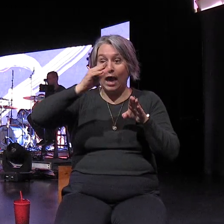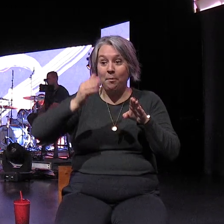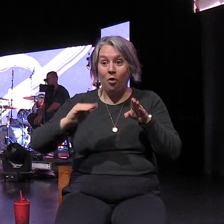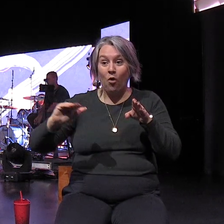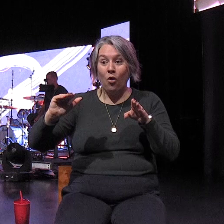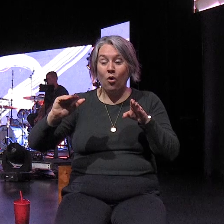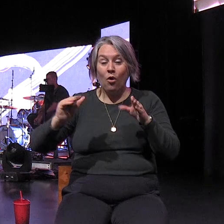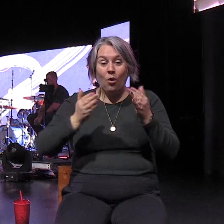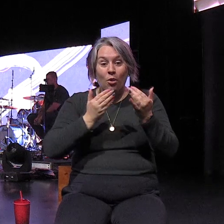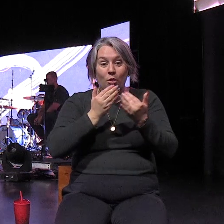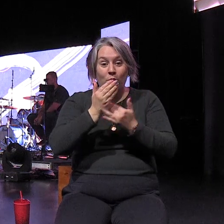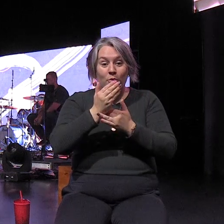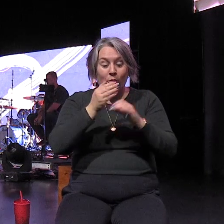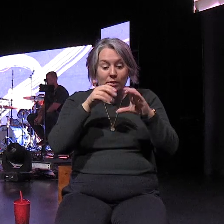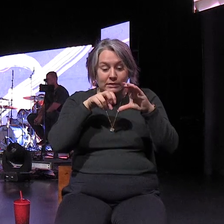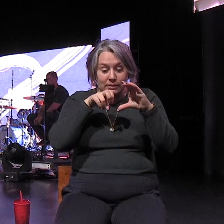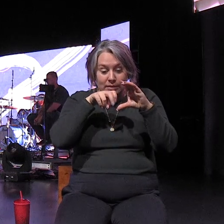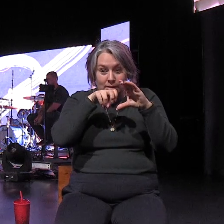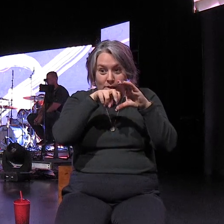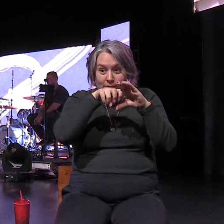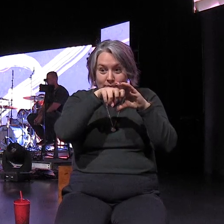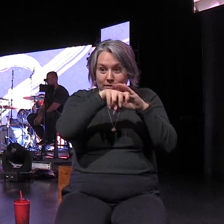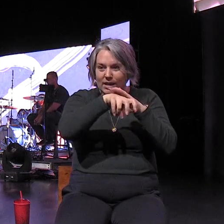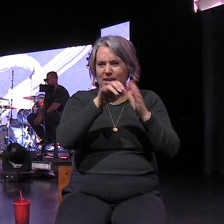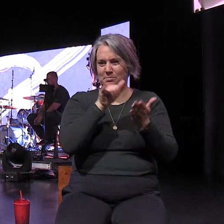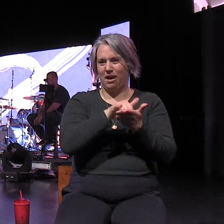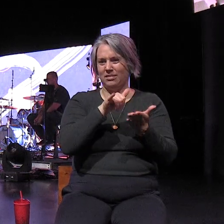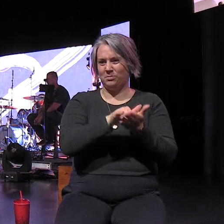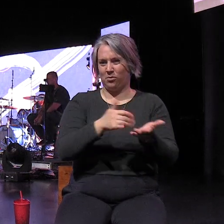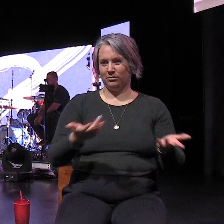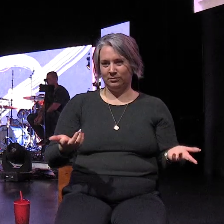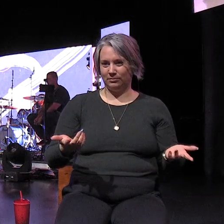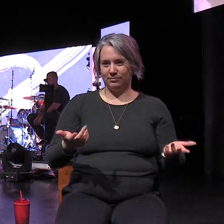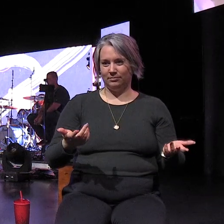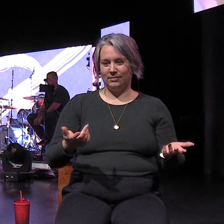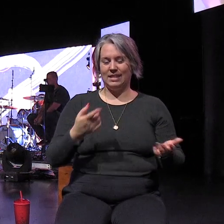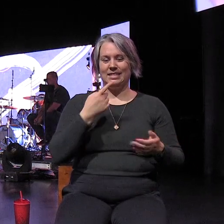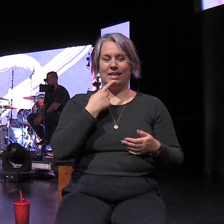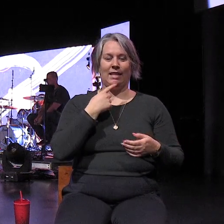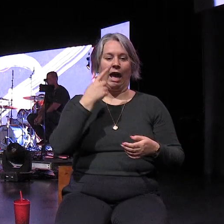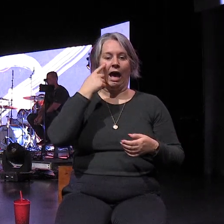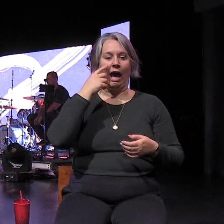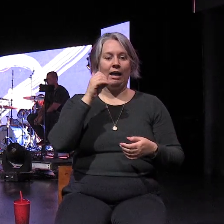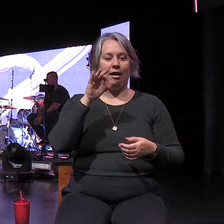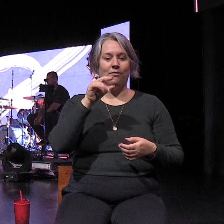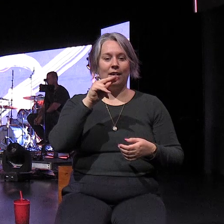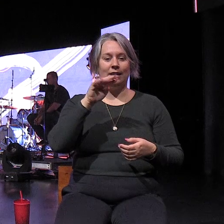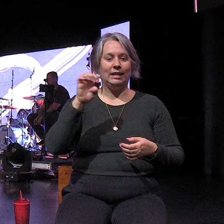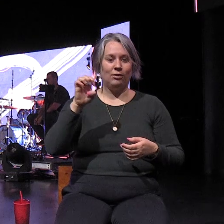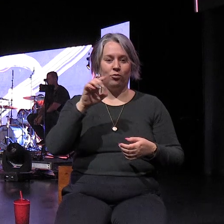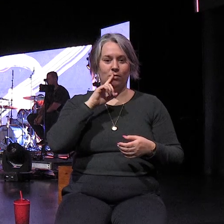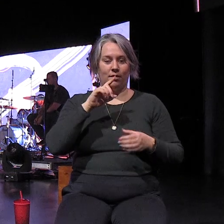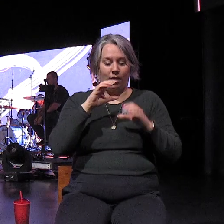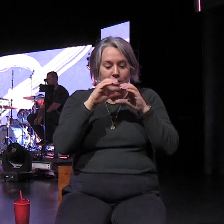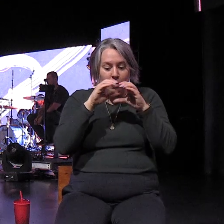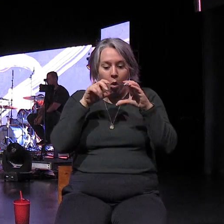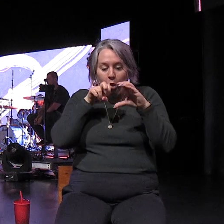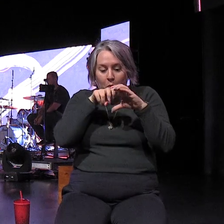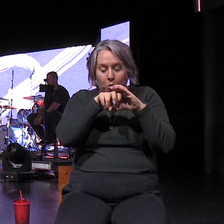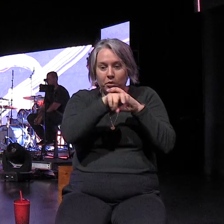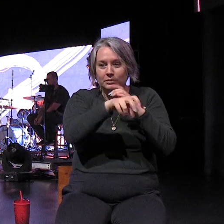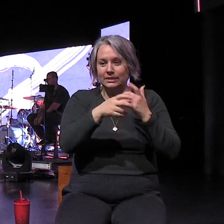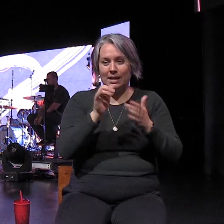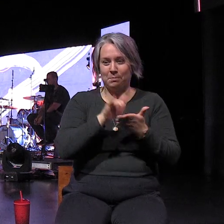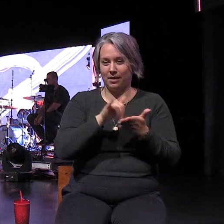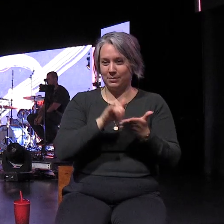which is an impossibility. And Jesus began to address this. But the important thing is that Jesus was